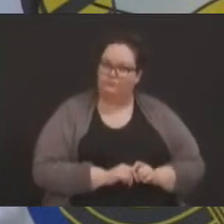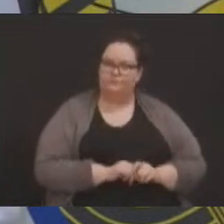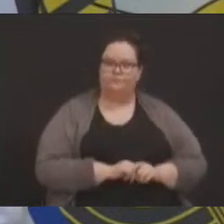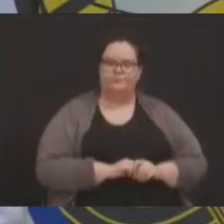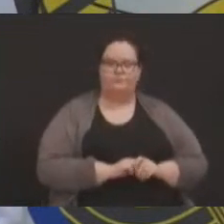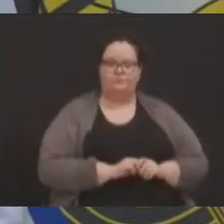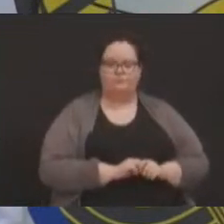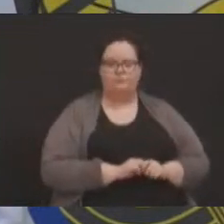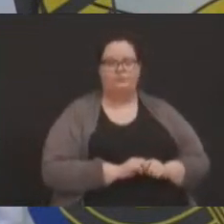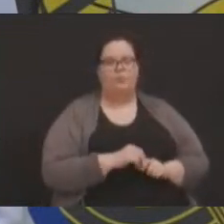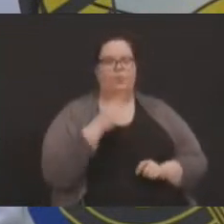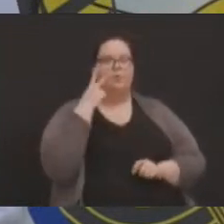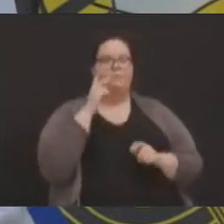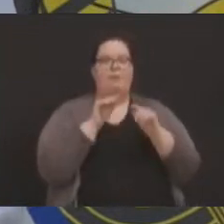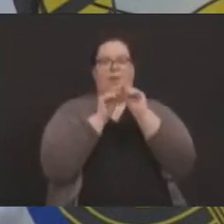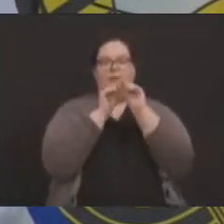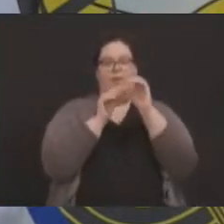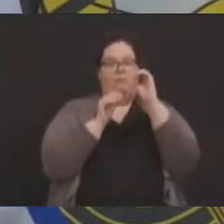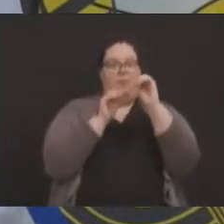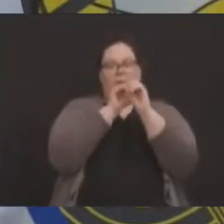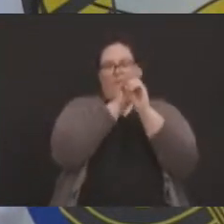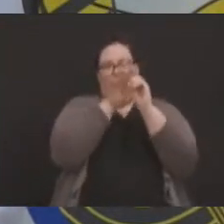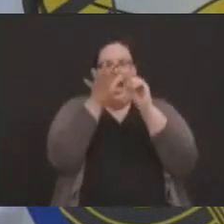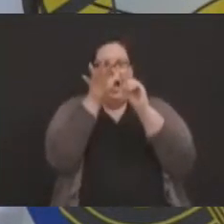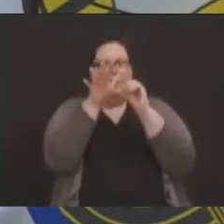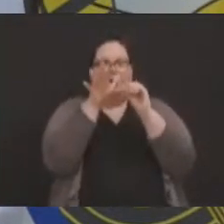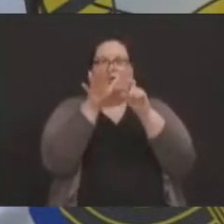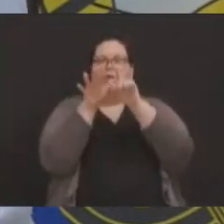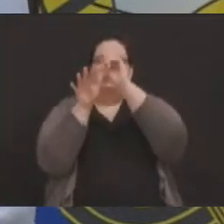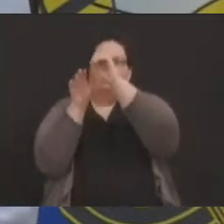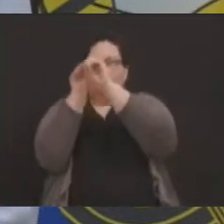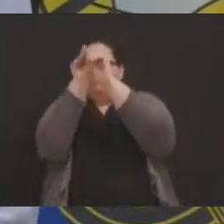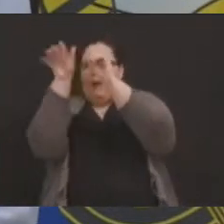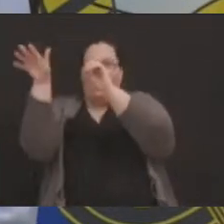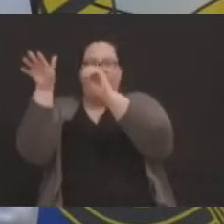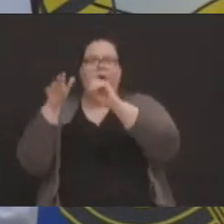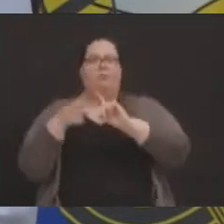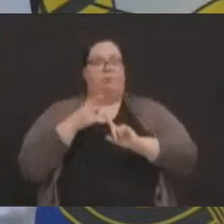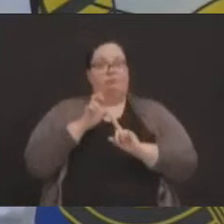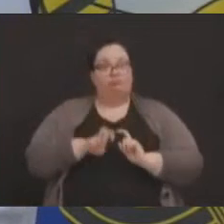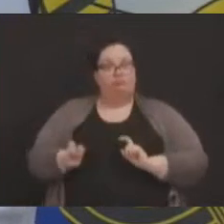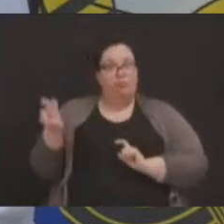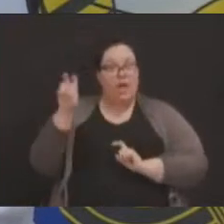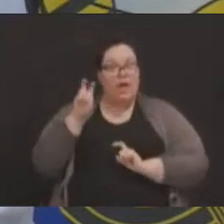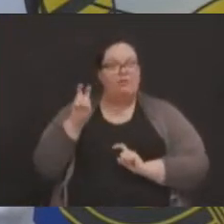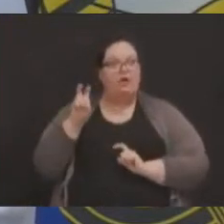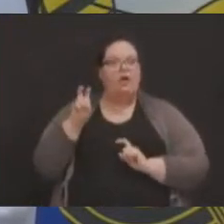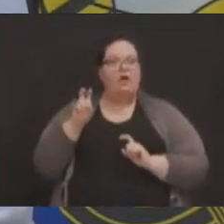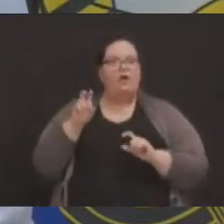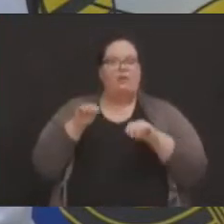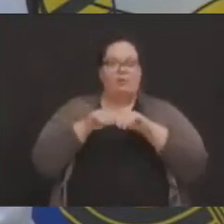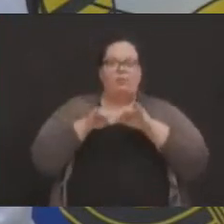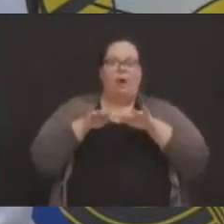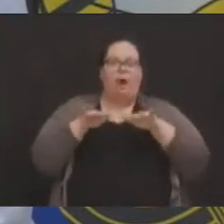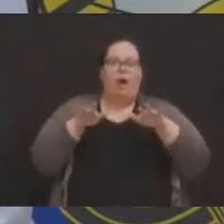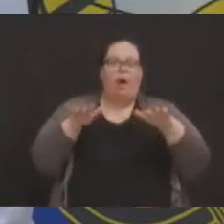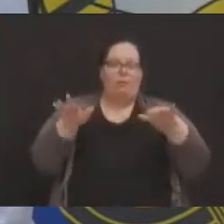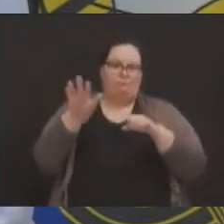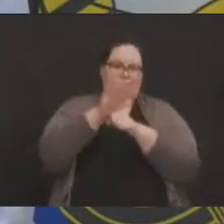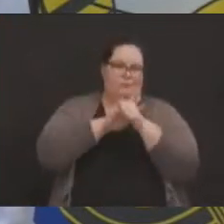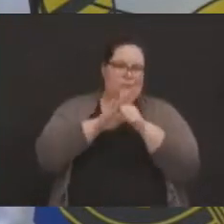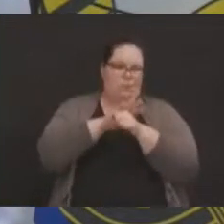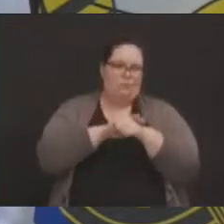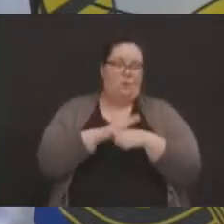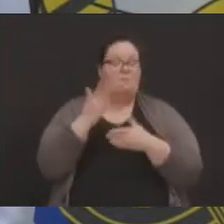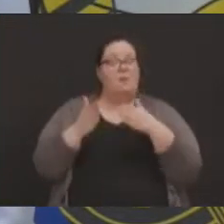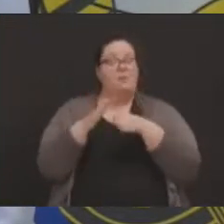region. Sometimes they spread between zones. So this image shows how the virus spread through Zone 1 in the Moncton region. And you can see that there is